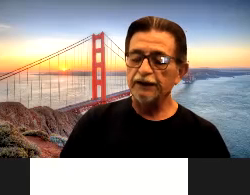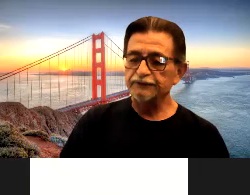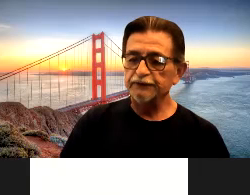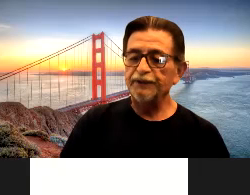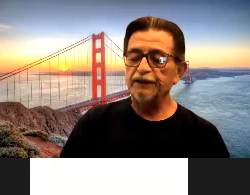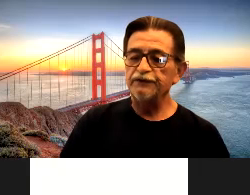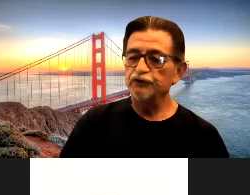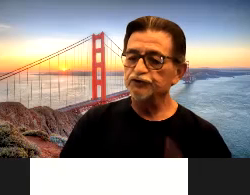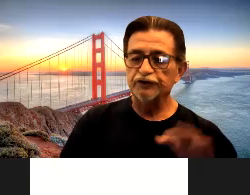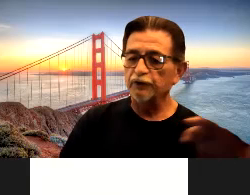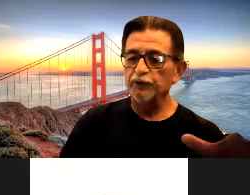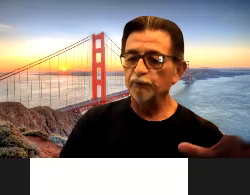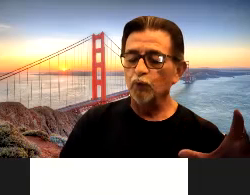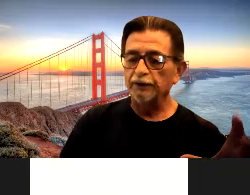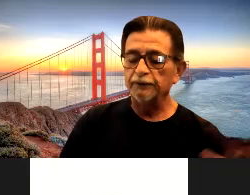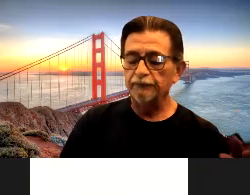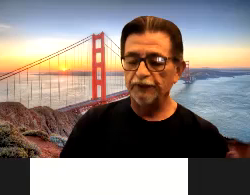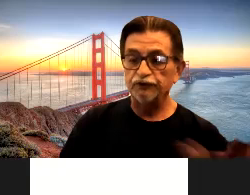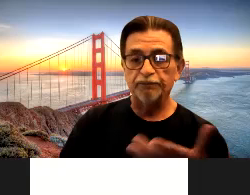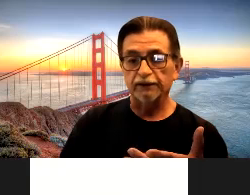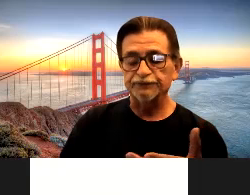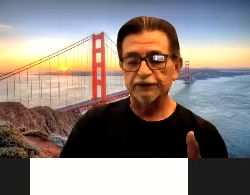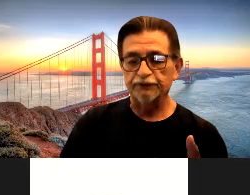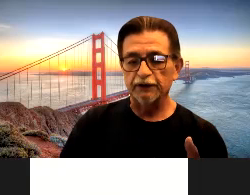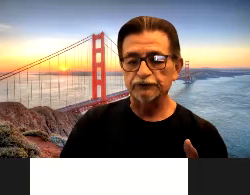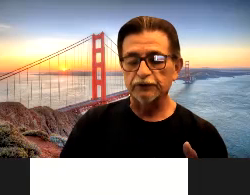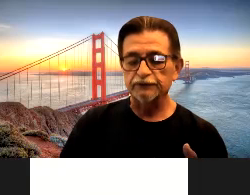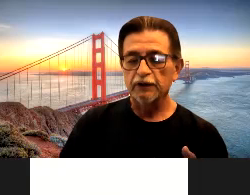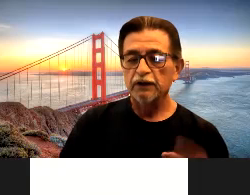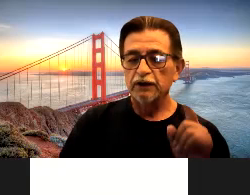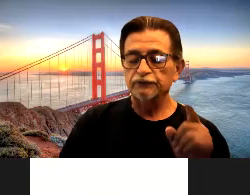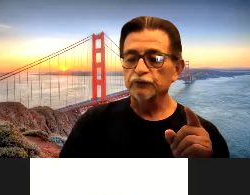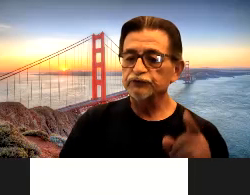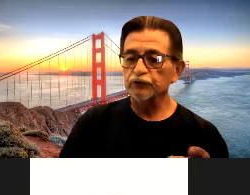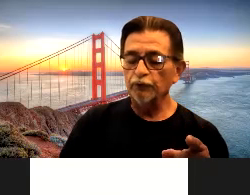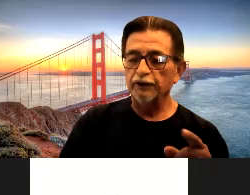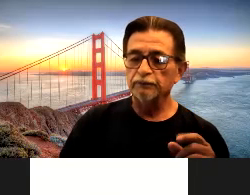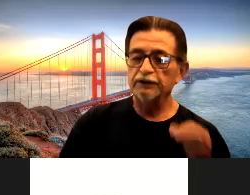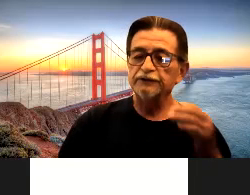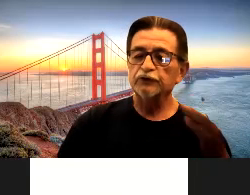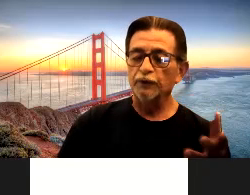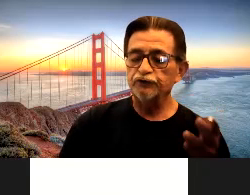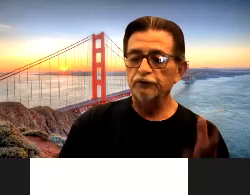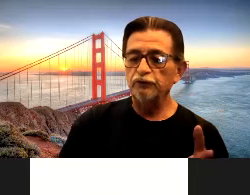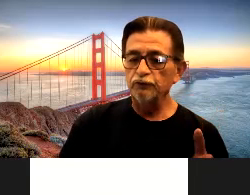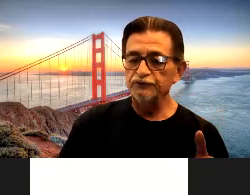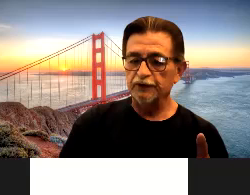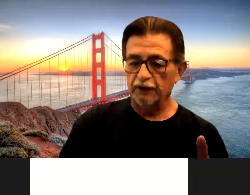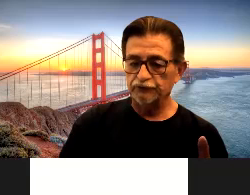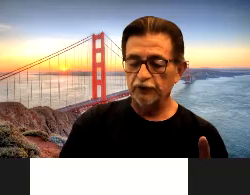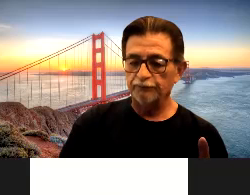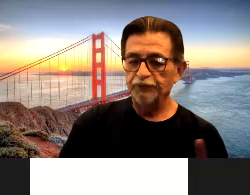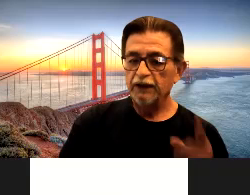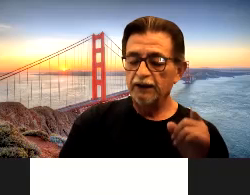Obviously, yes, it would be easier just to get rid of 1 than to pick up 7 electrons. And so sodium is going to lose